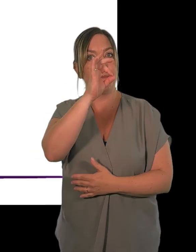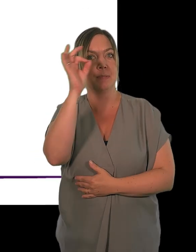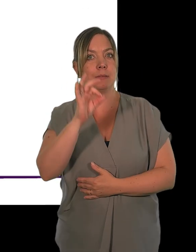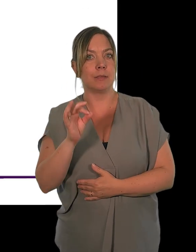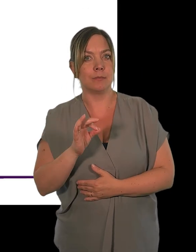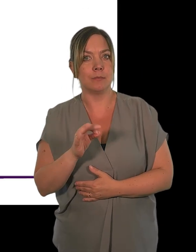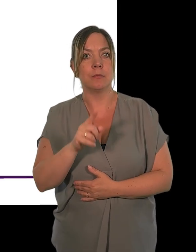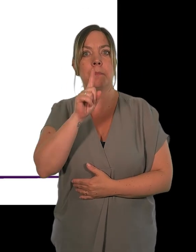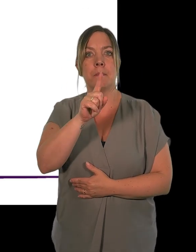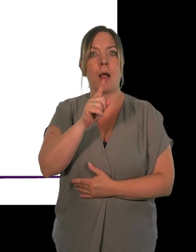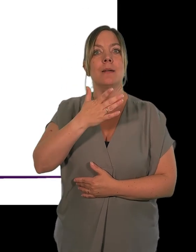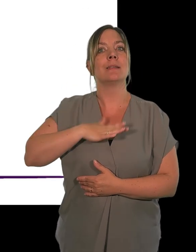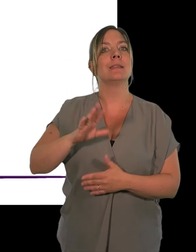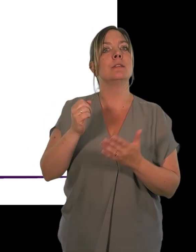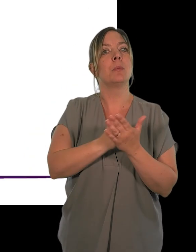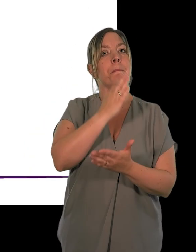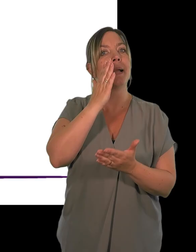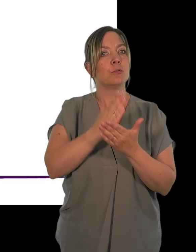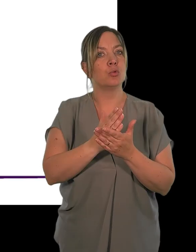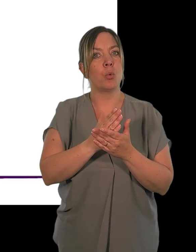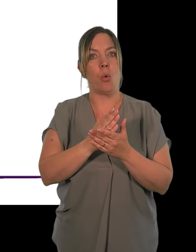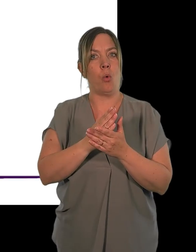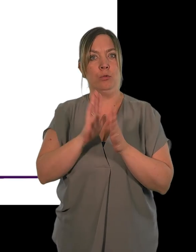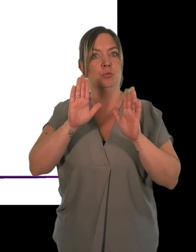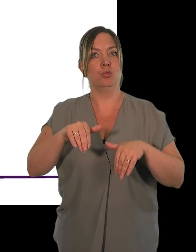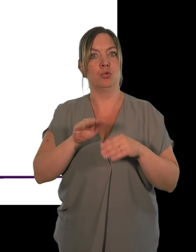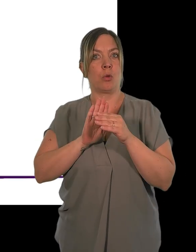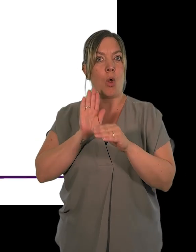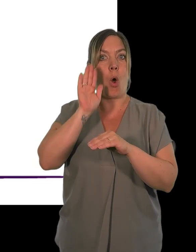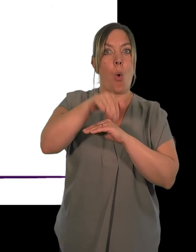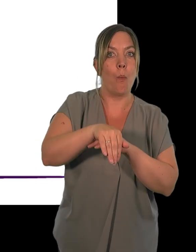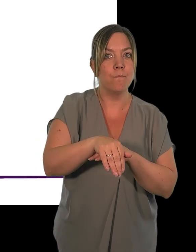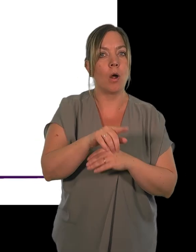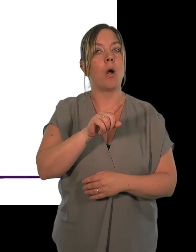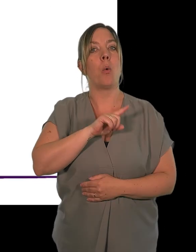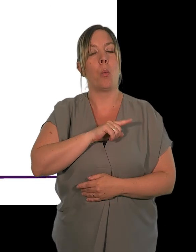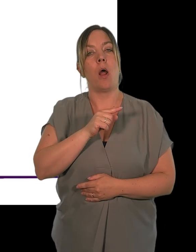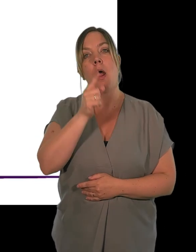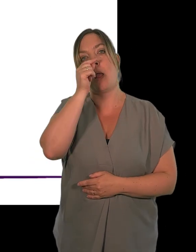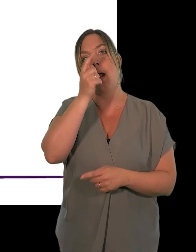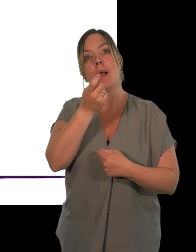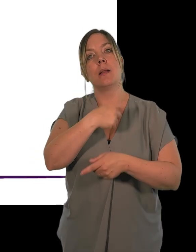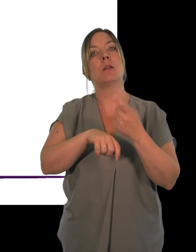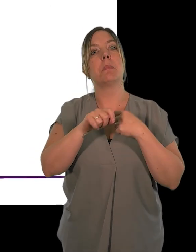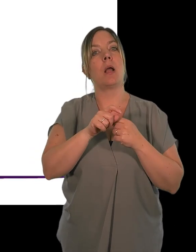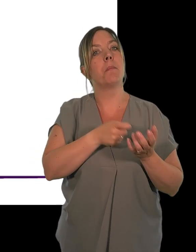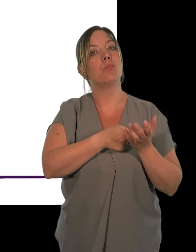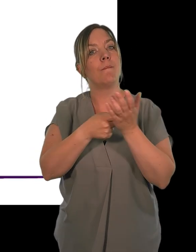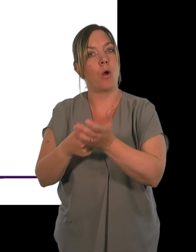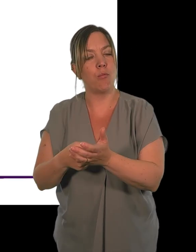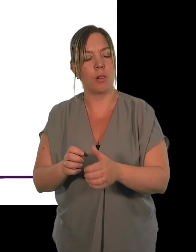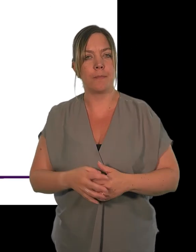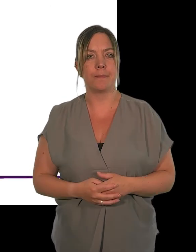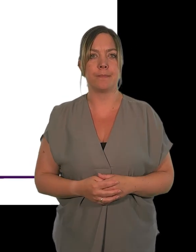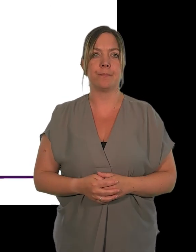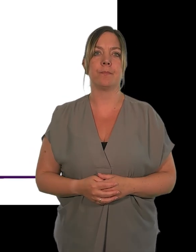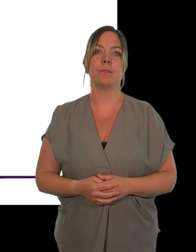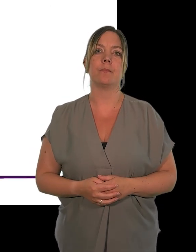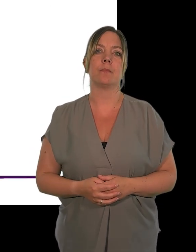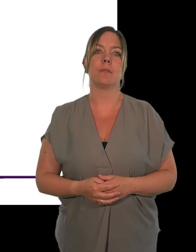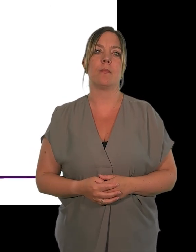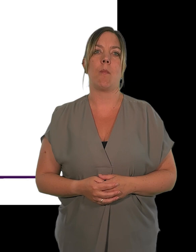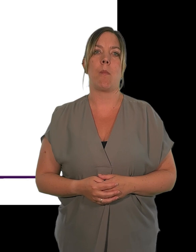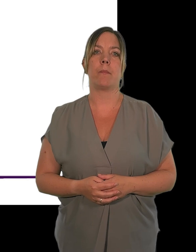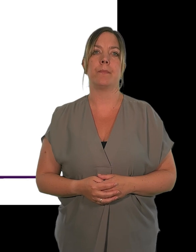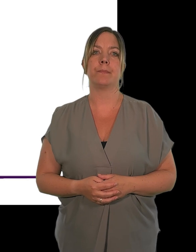these allocated words, but you must ensure that you don't go over this, as this is likely to incur a